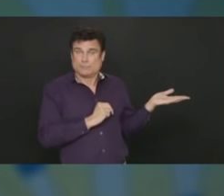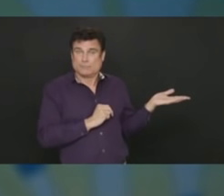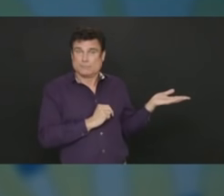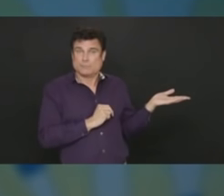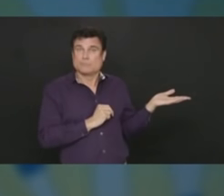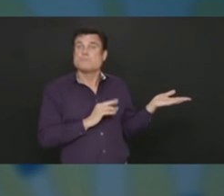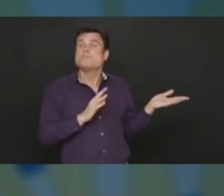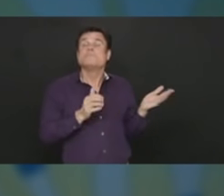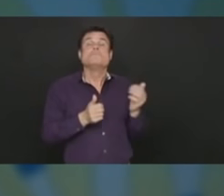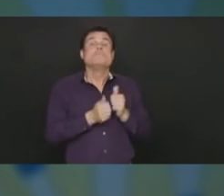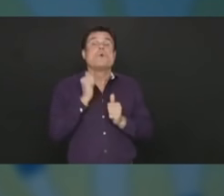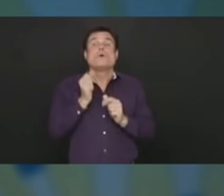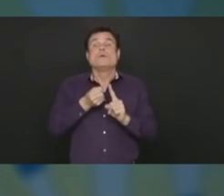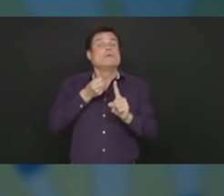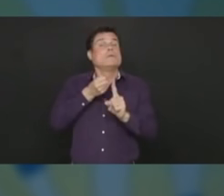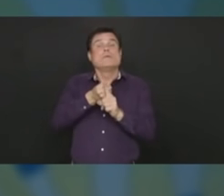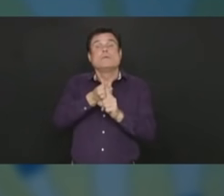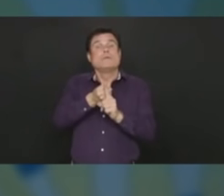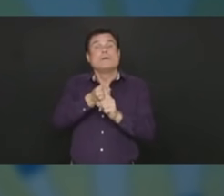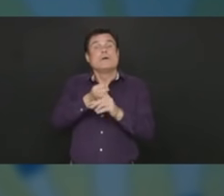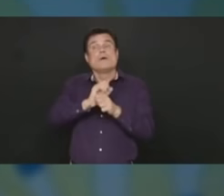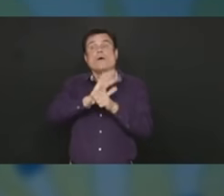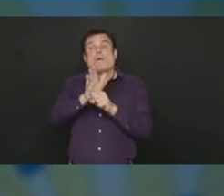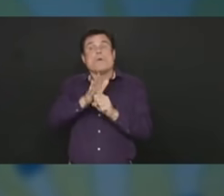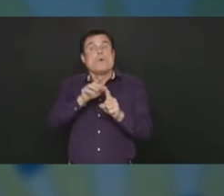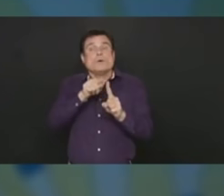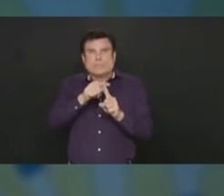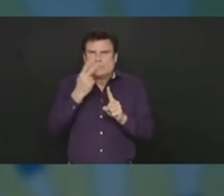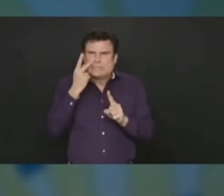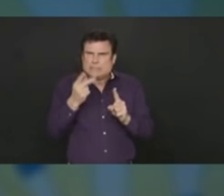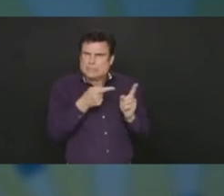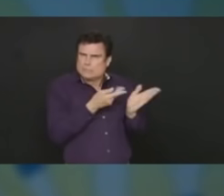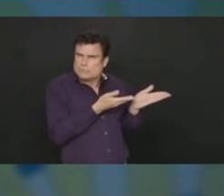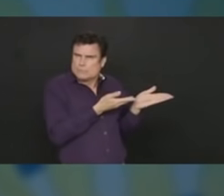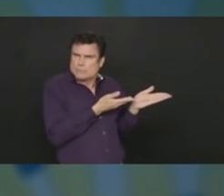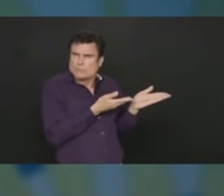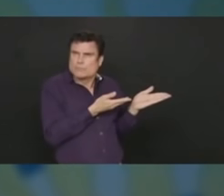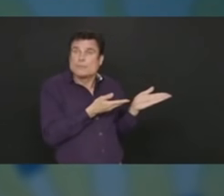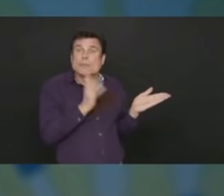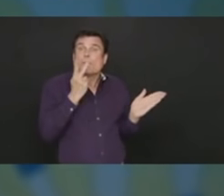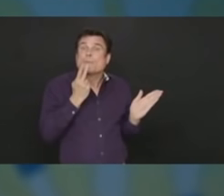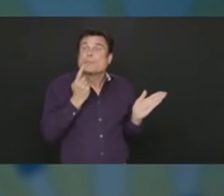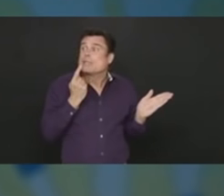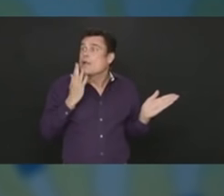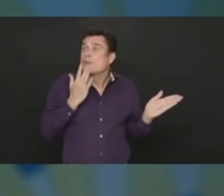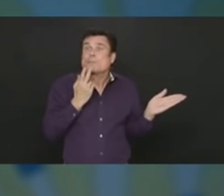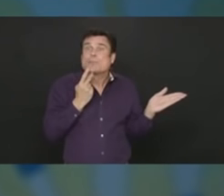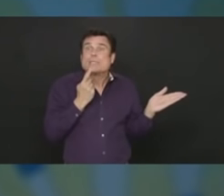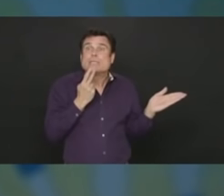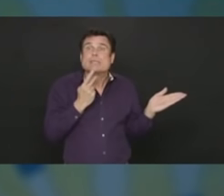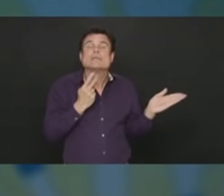in the one slide, and let me see if I have a pointer here.